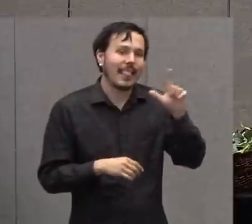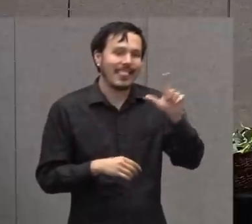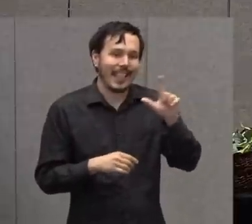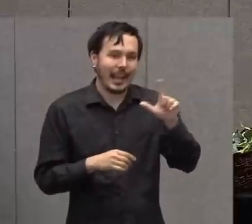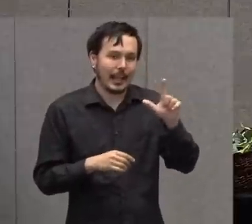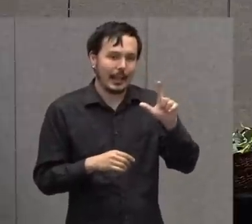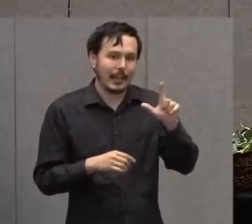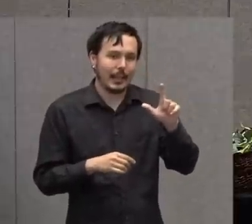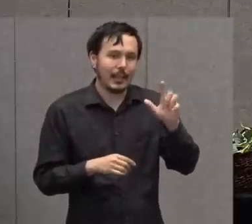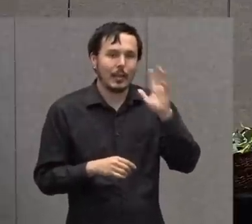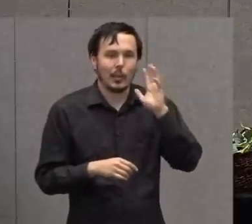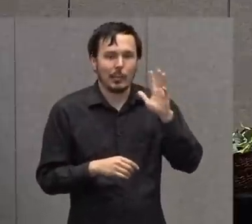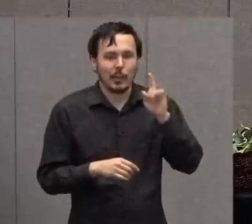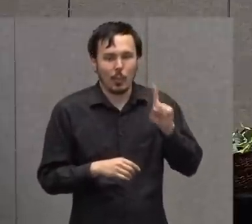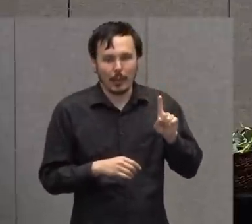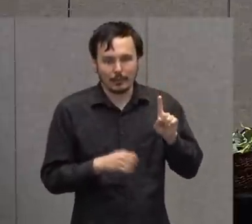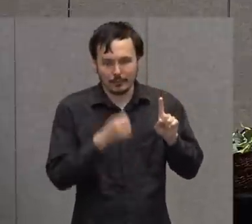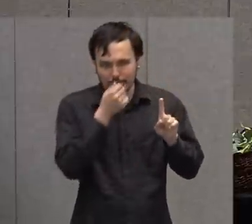1,